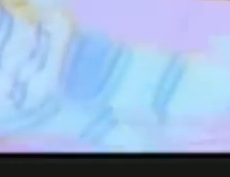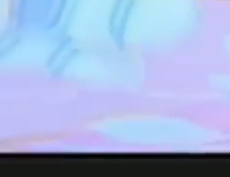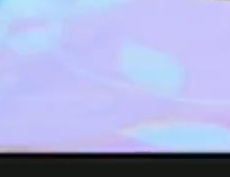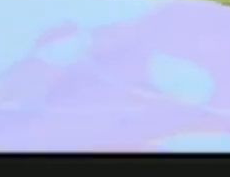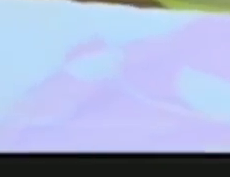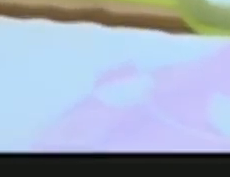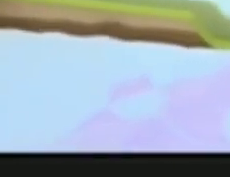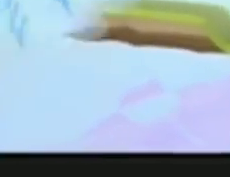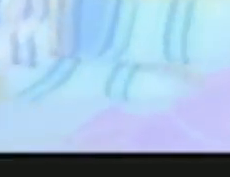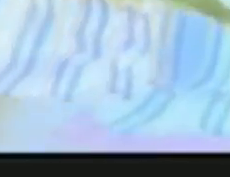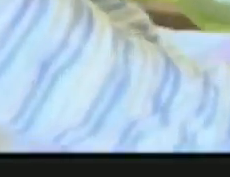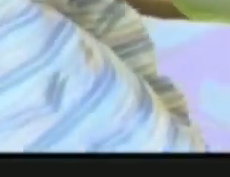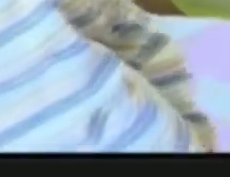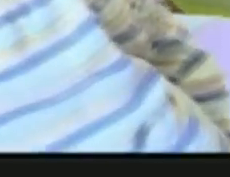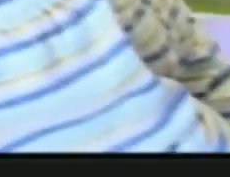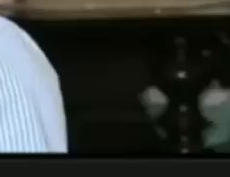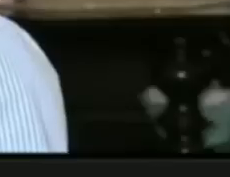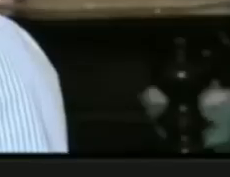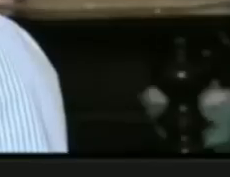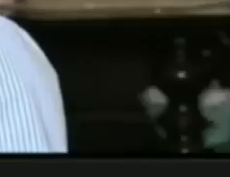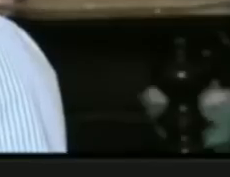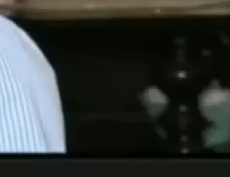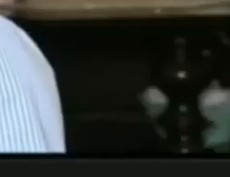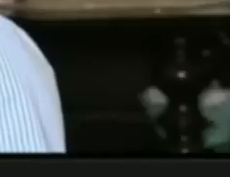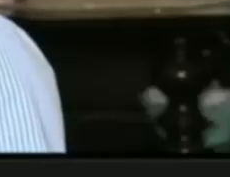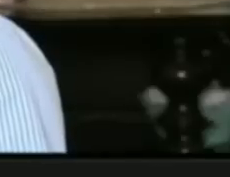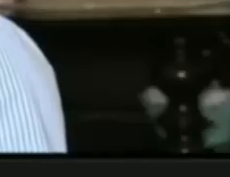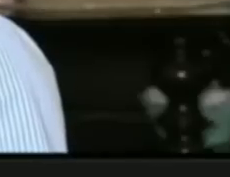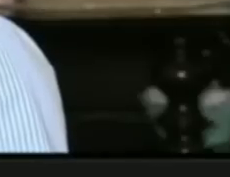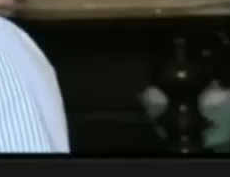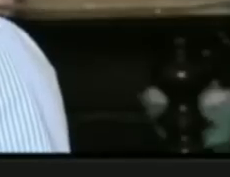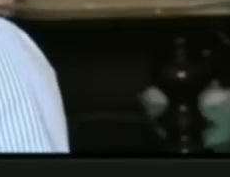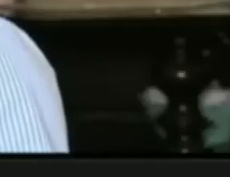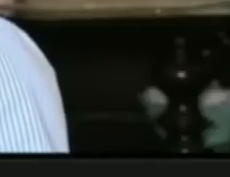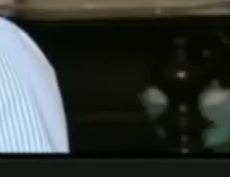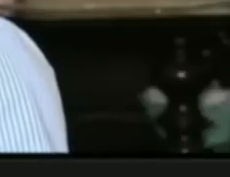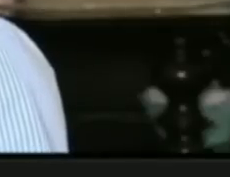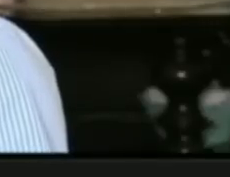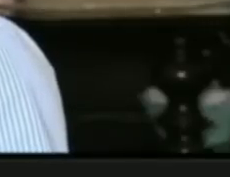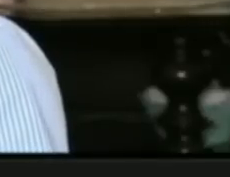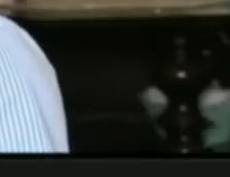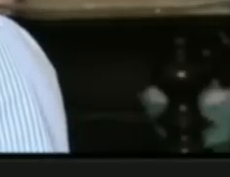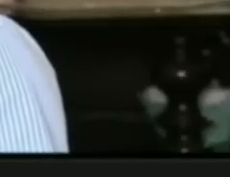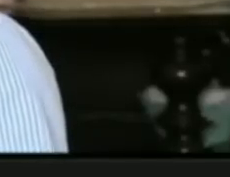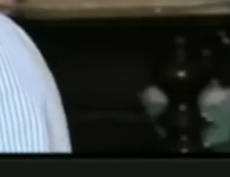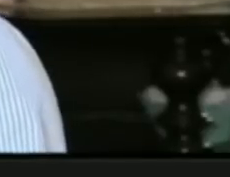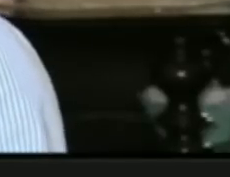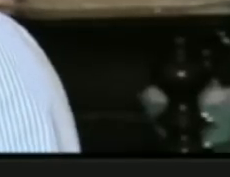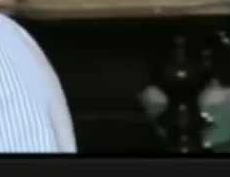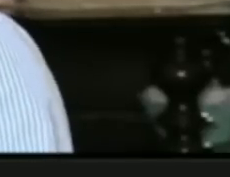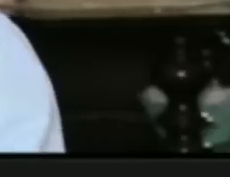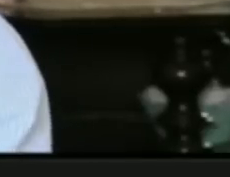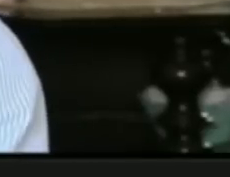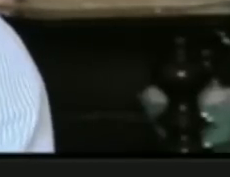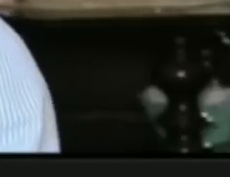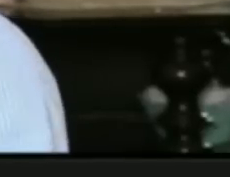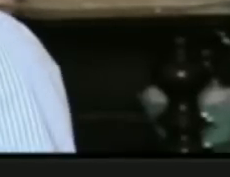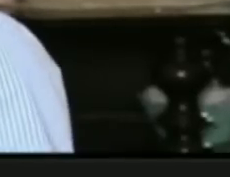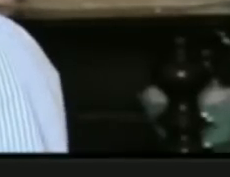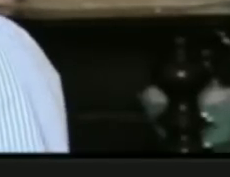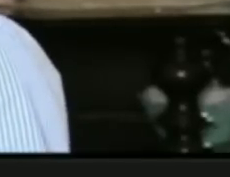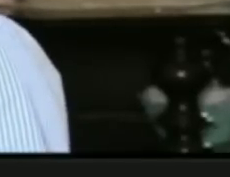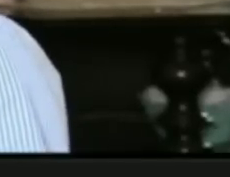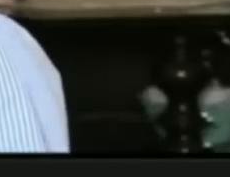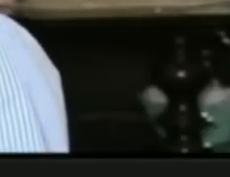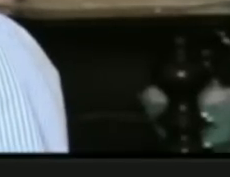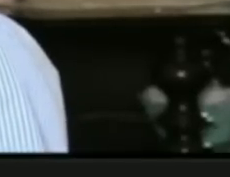says help is available. In African setups, you'll find most people say, okay, tutafanya hivi na hivi, mtoto